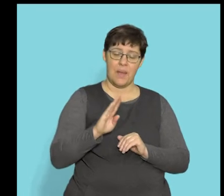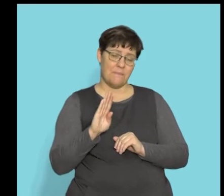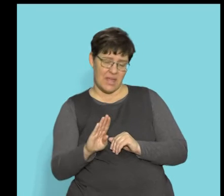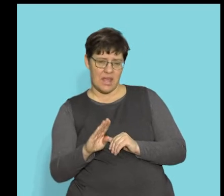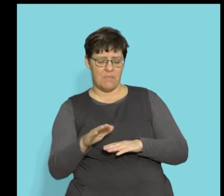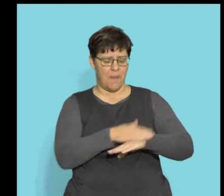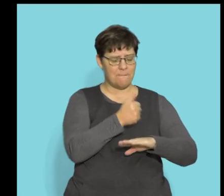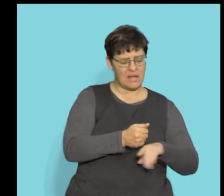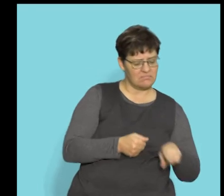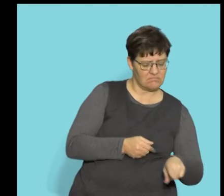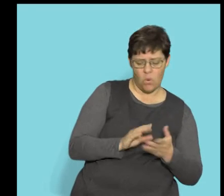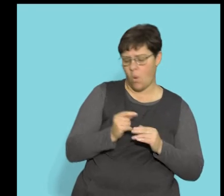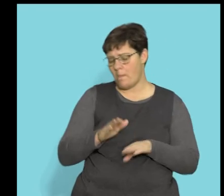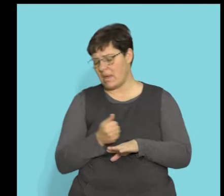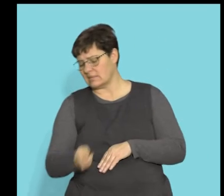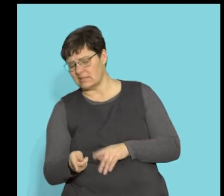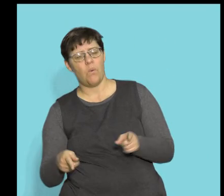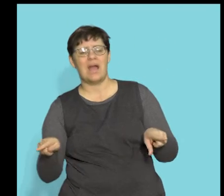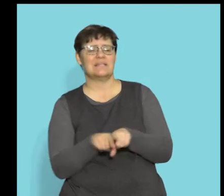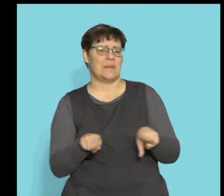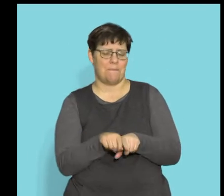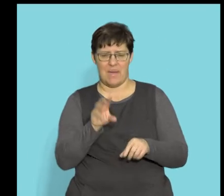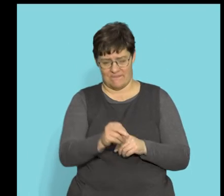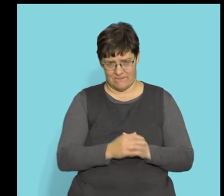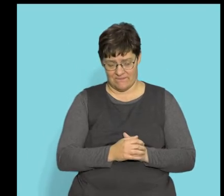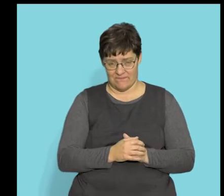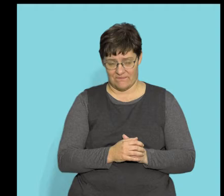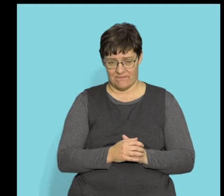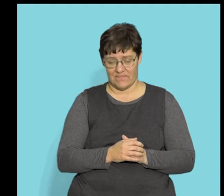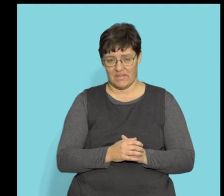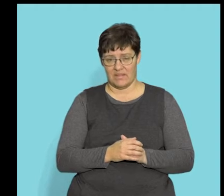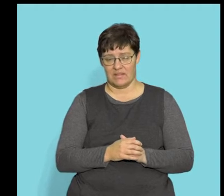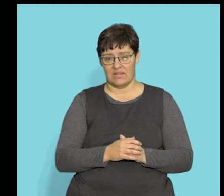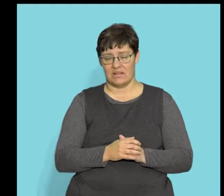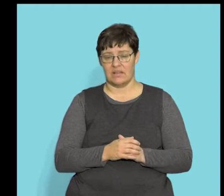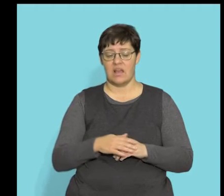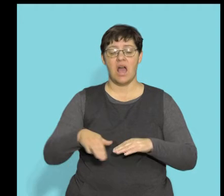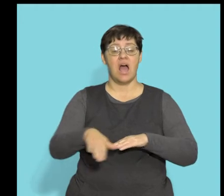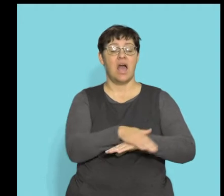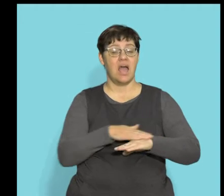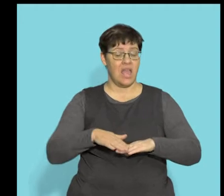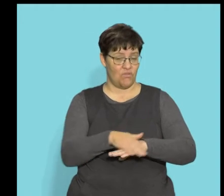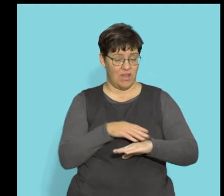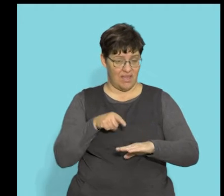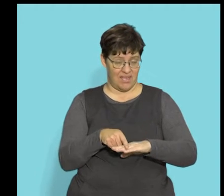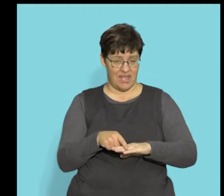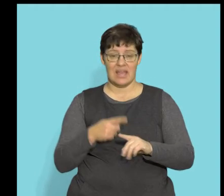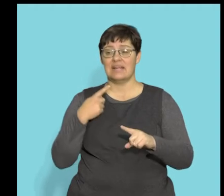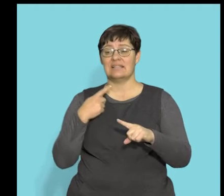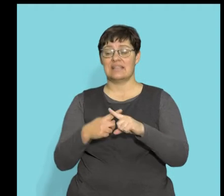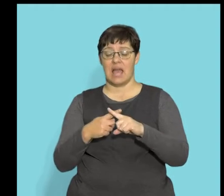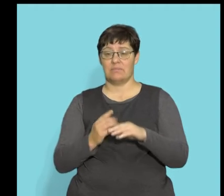choose which base you want to calculate because they'll be the same. So it will be the area of the triangle or the triangular